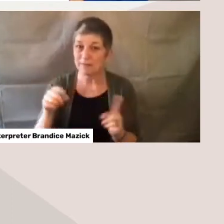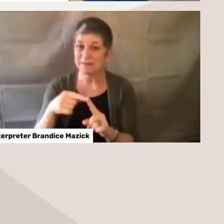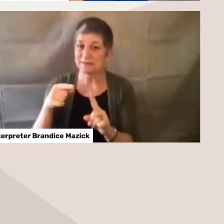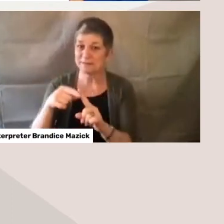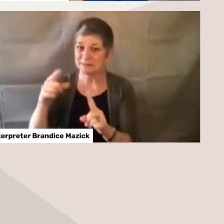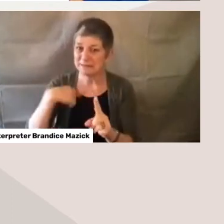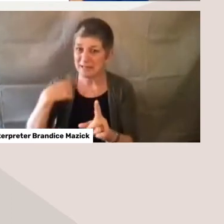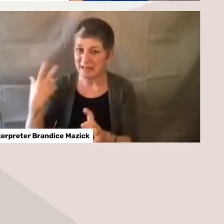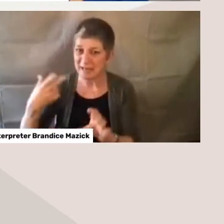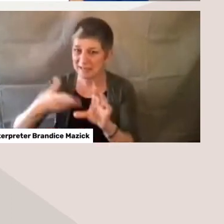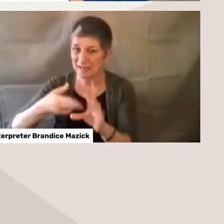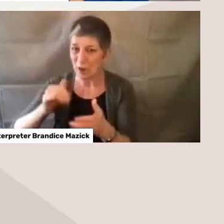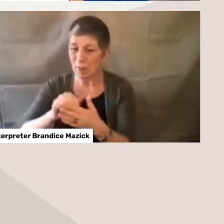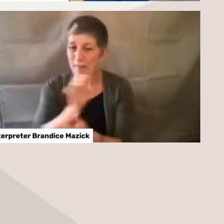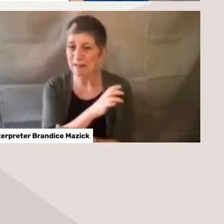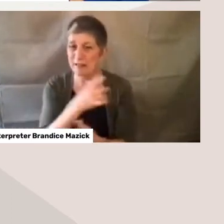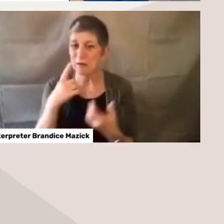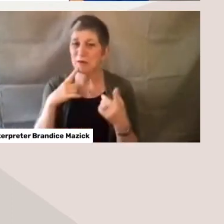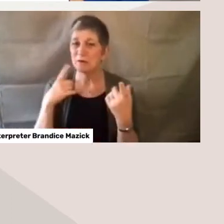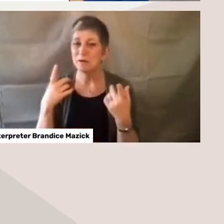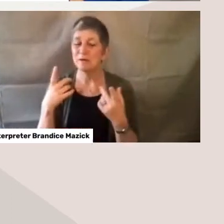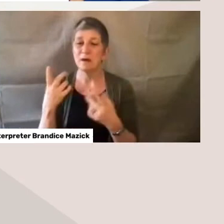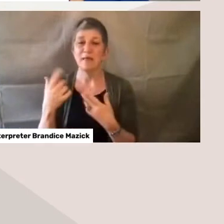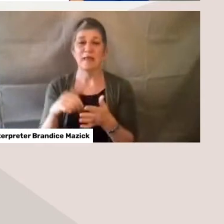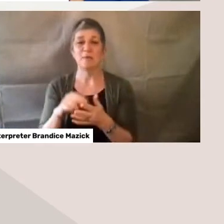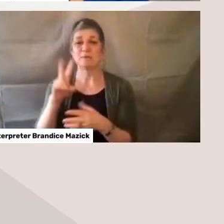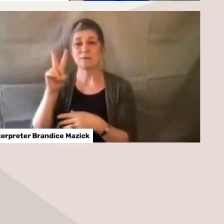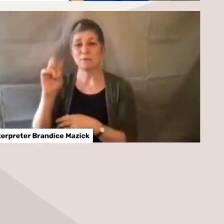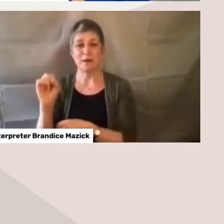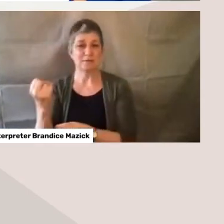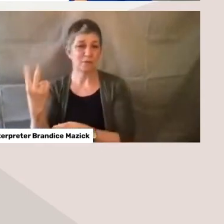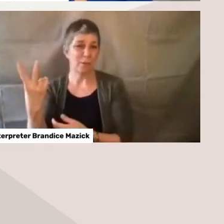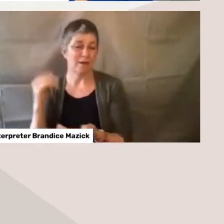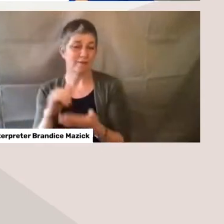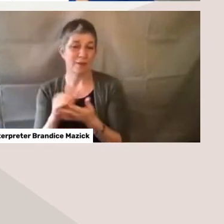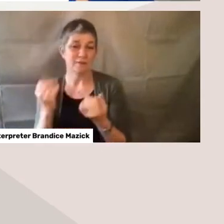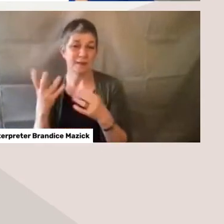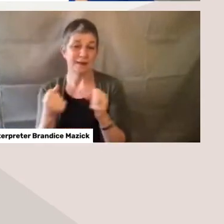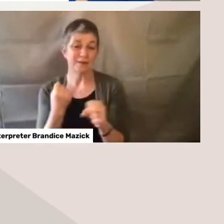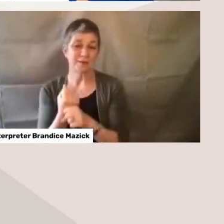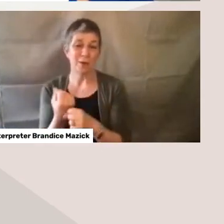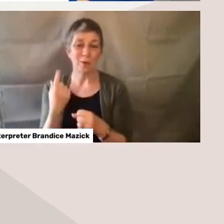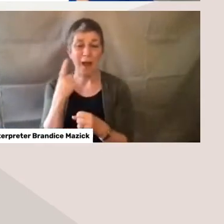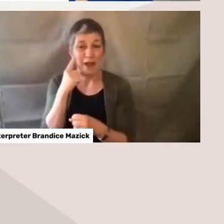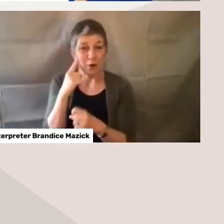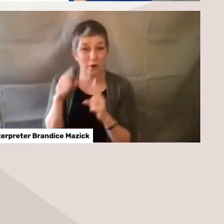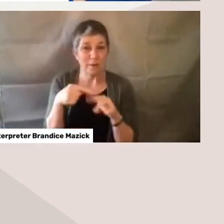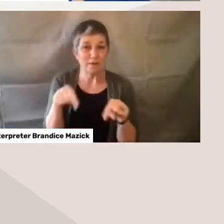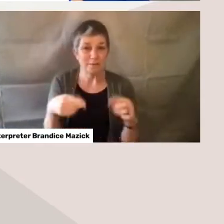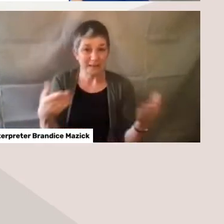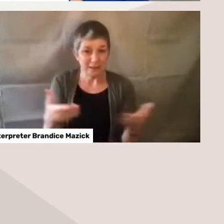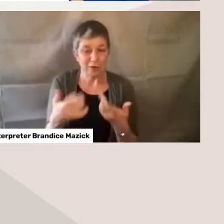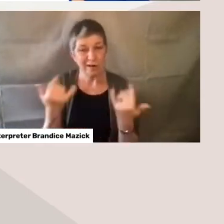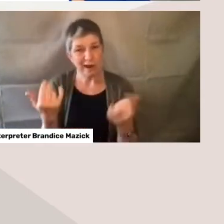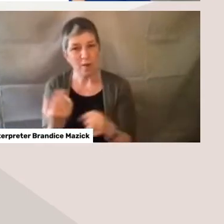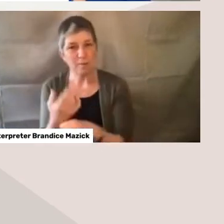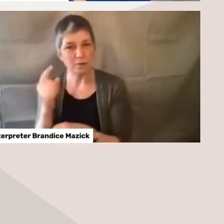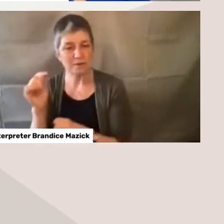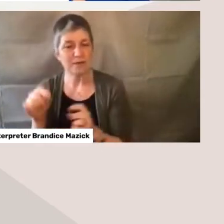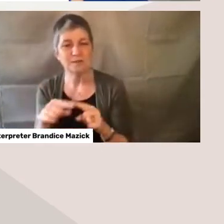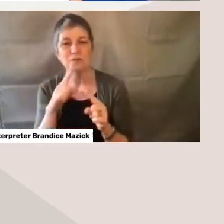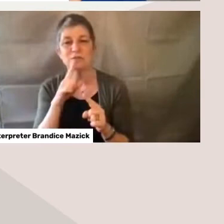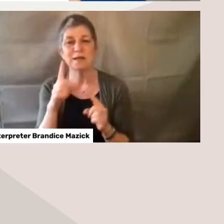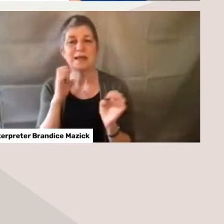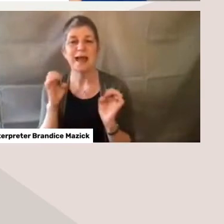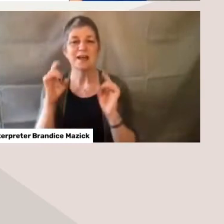Cancer. Can I get on it? And she said, yeah, that was years ago, in 2012. So it's just about just continually educating, and just know